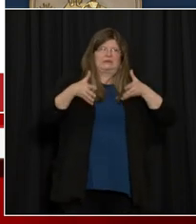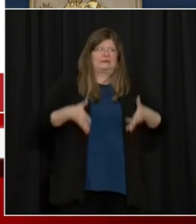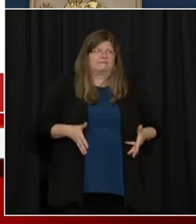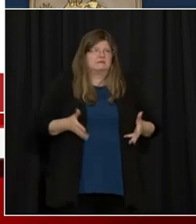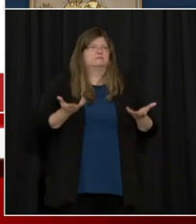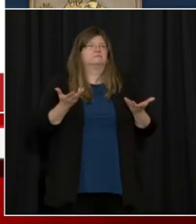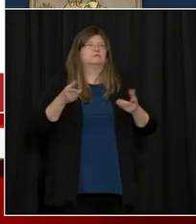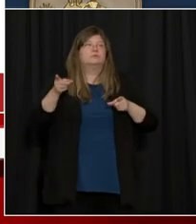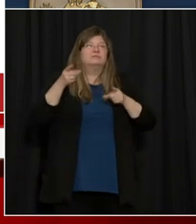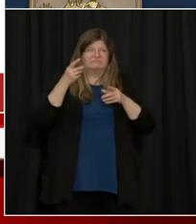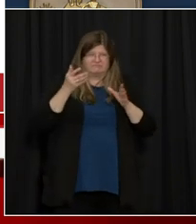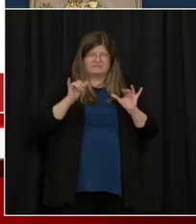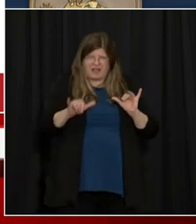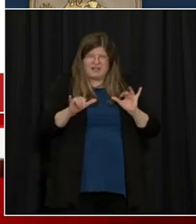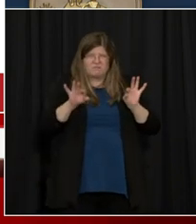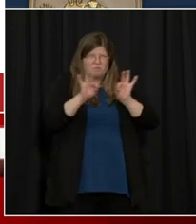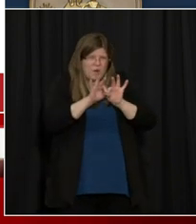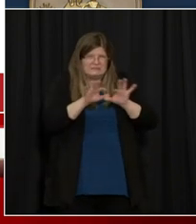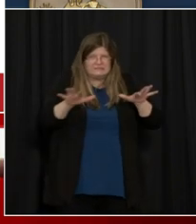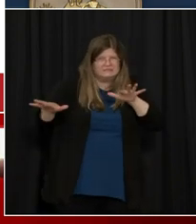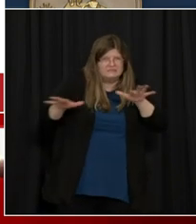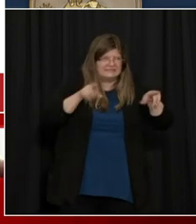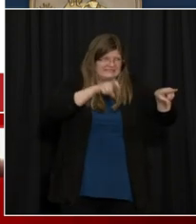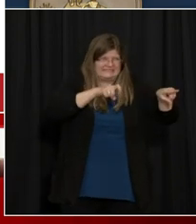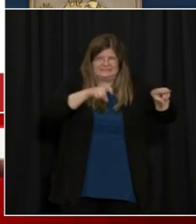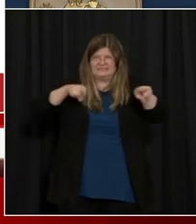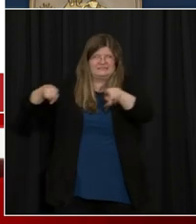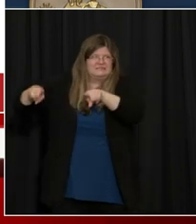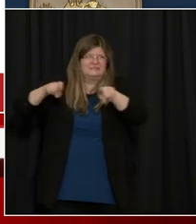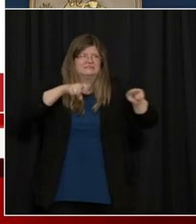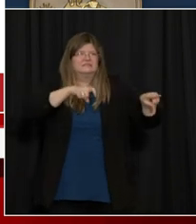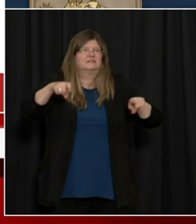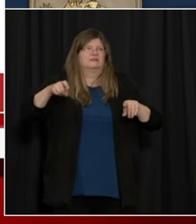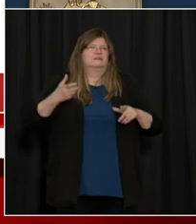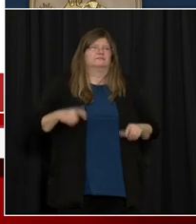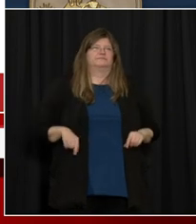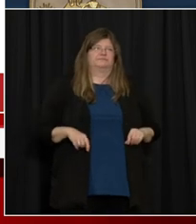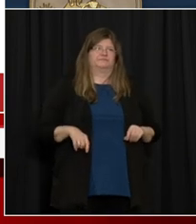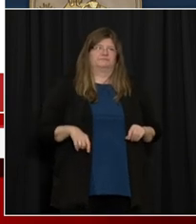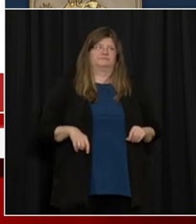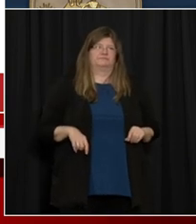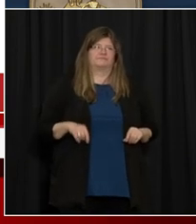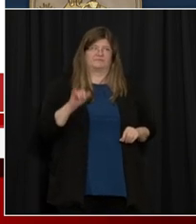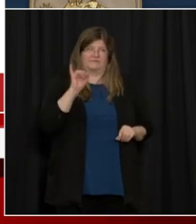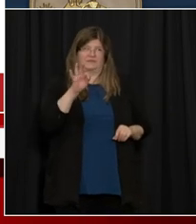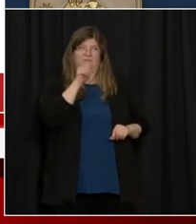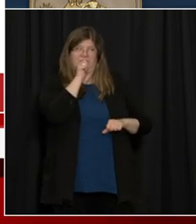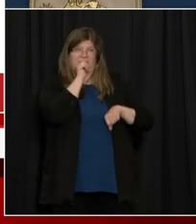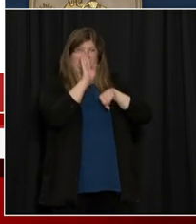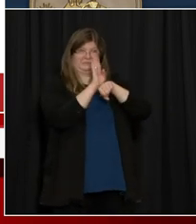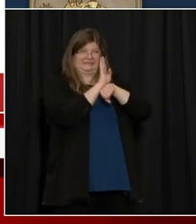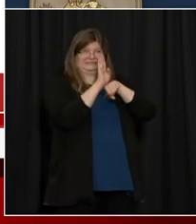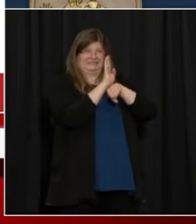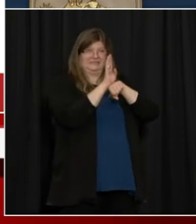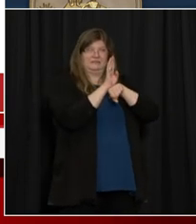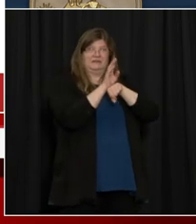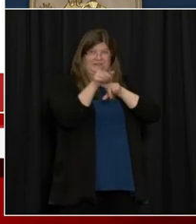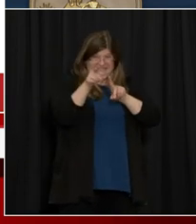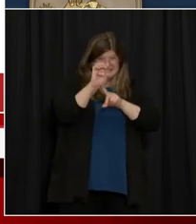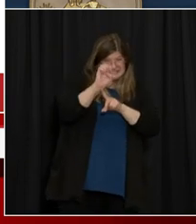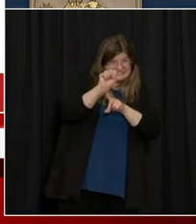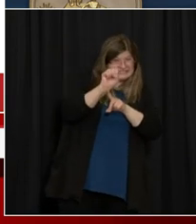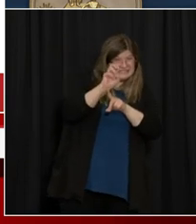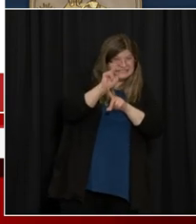government, and essential workers, private sector essential workers. I asked my